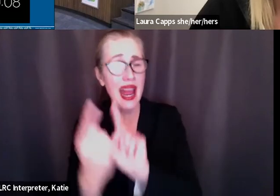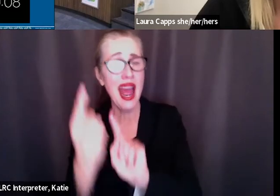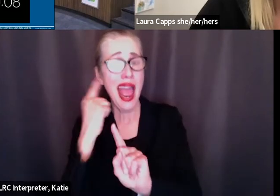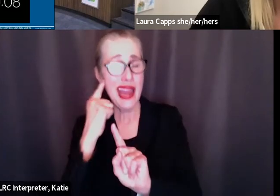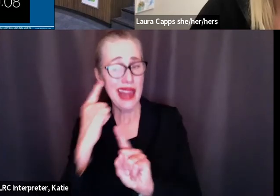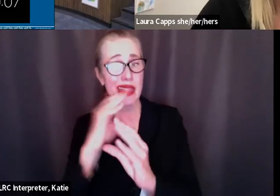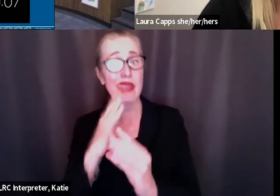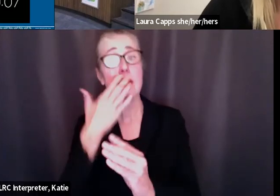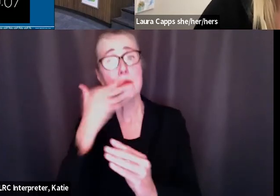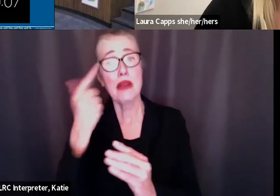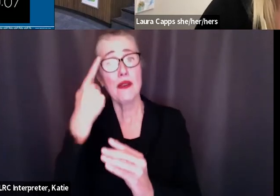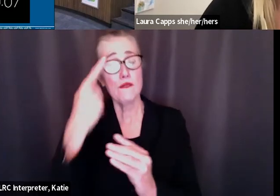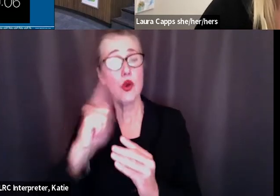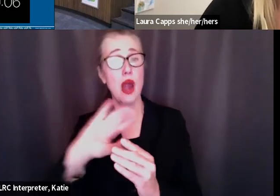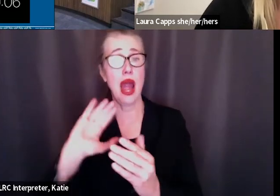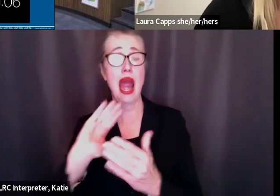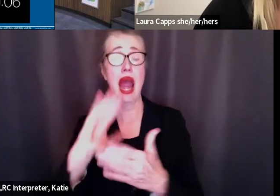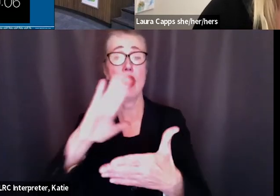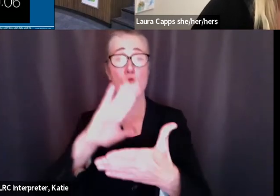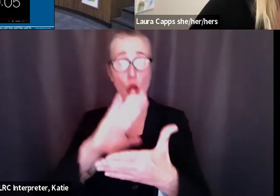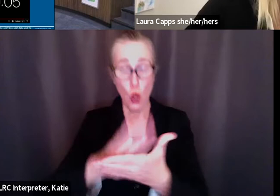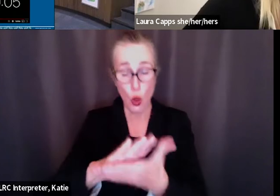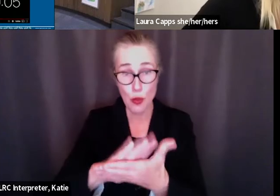classes thank you